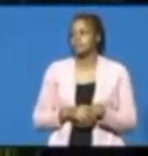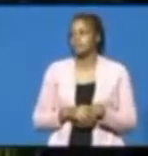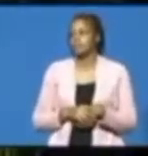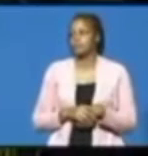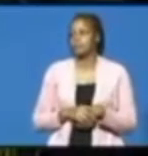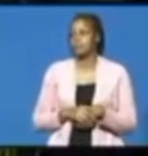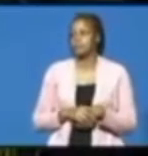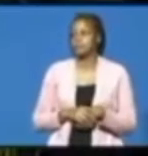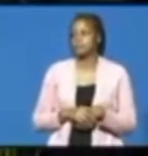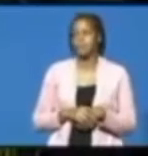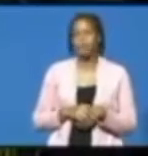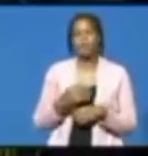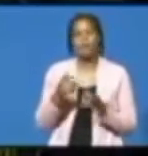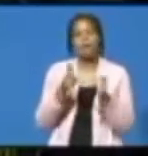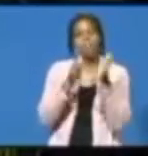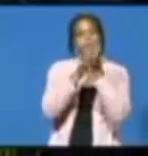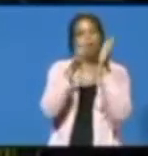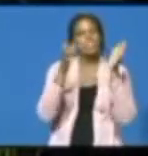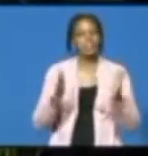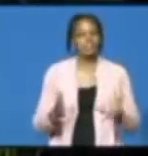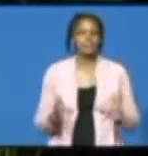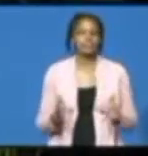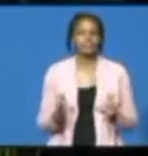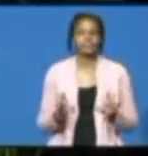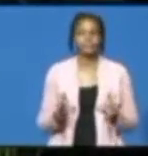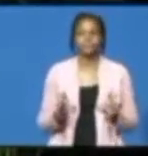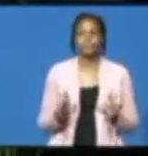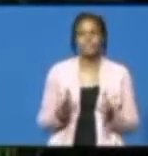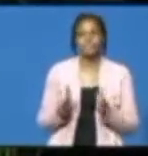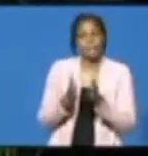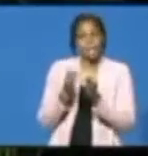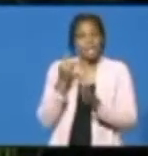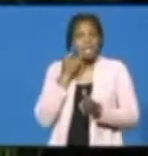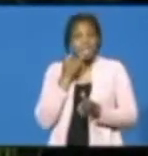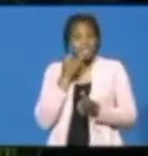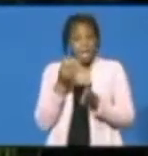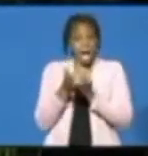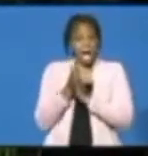A lawyer, if they ask you,